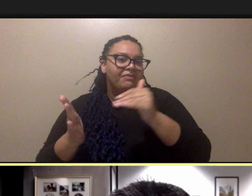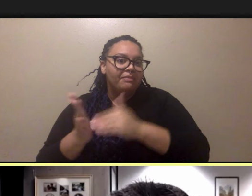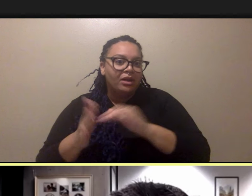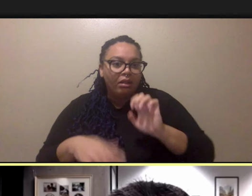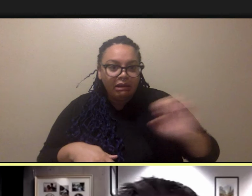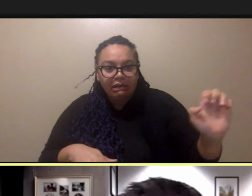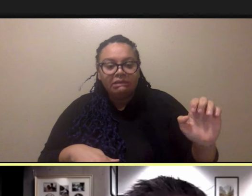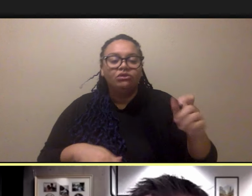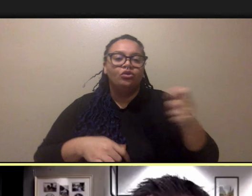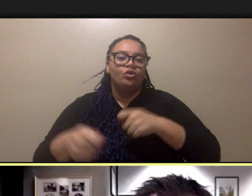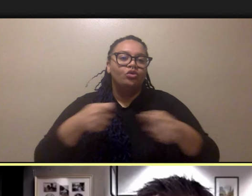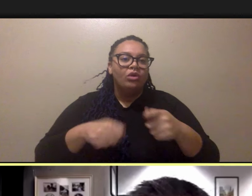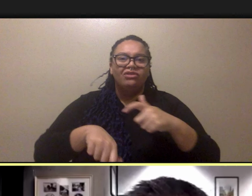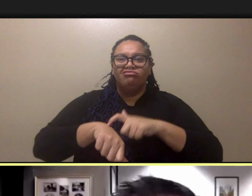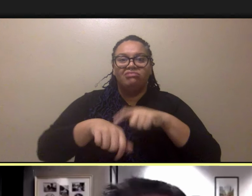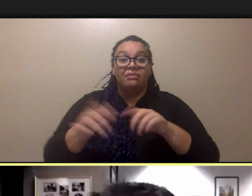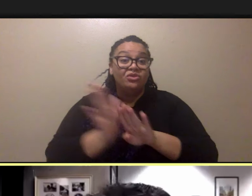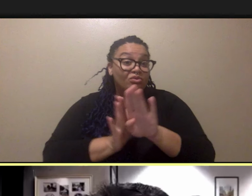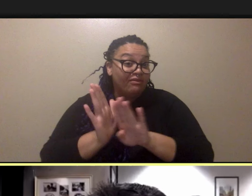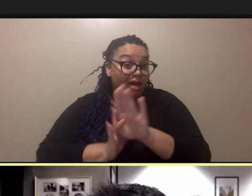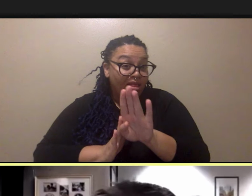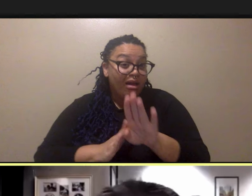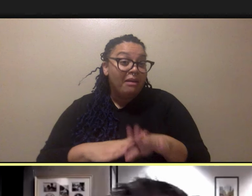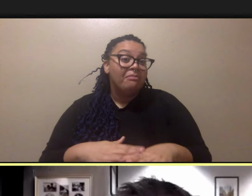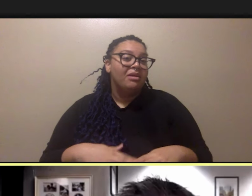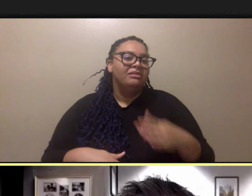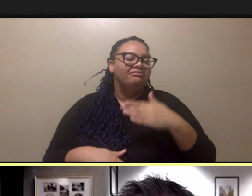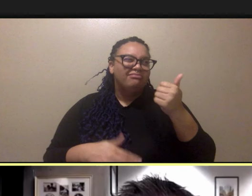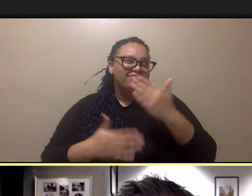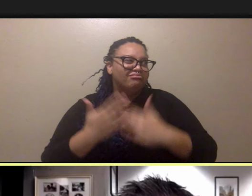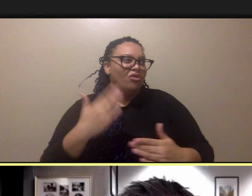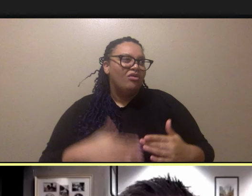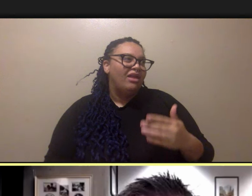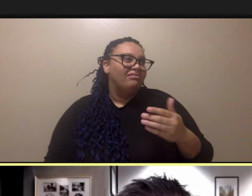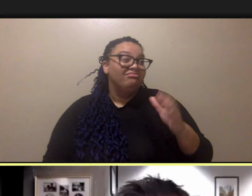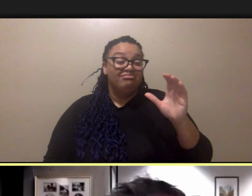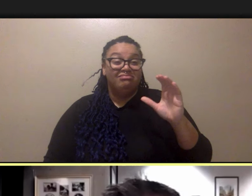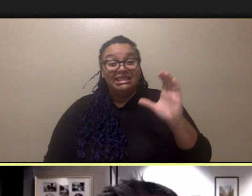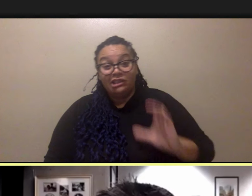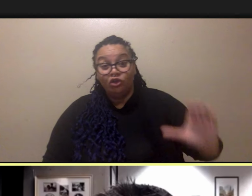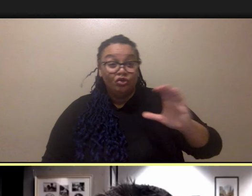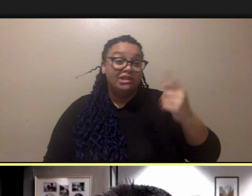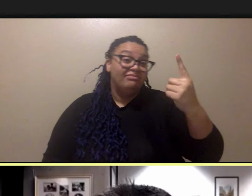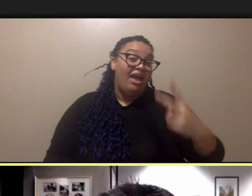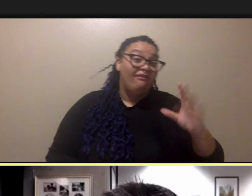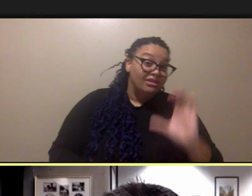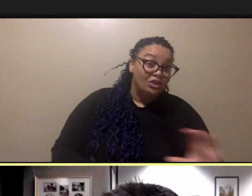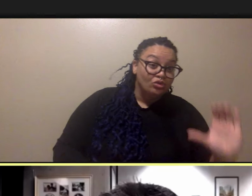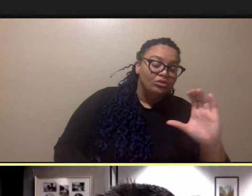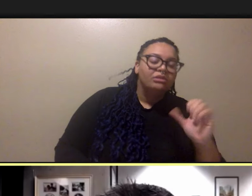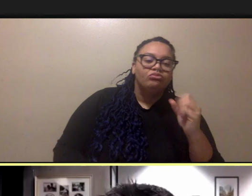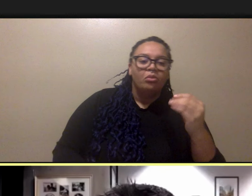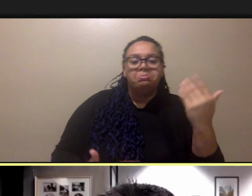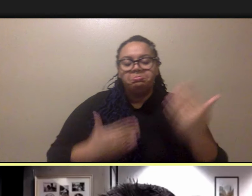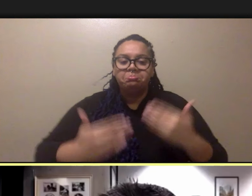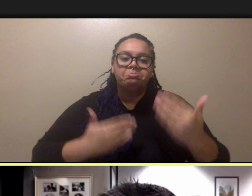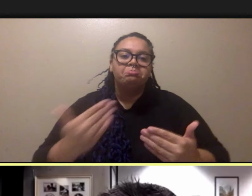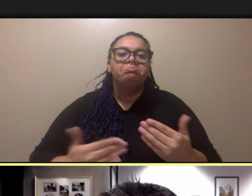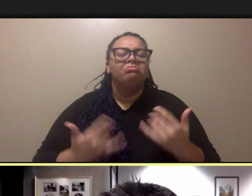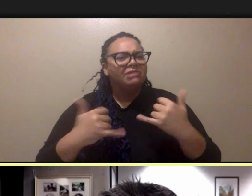time to develop. The Portuguese developed it over the better part of a century and a half after that. So still